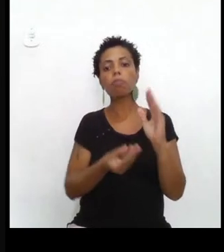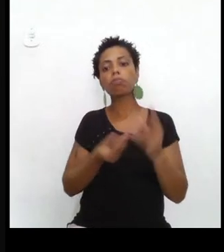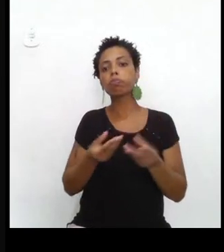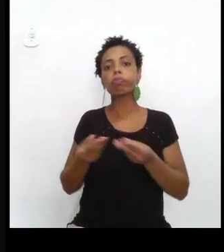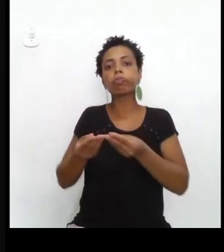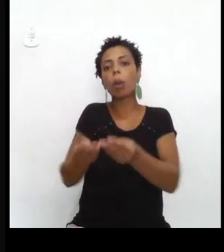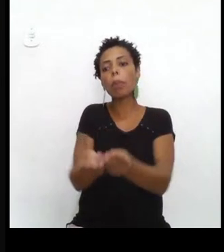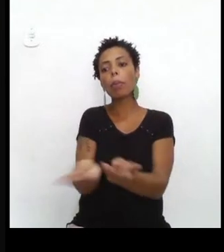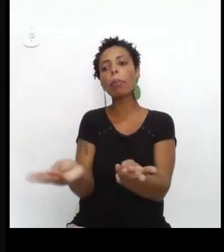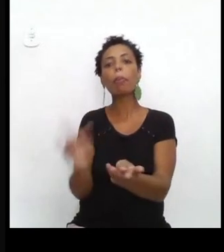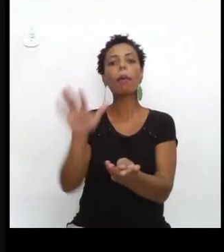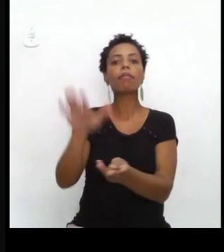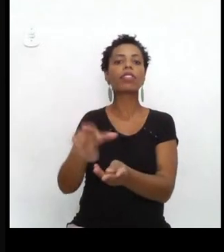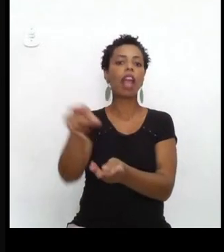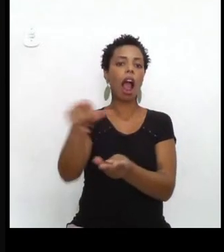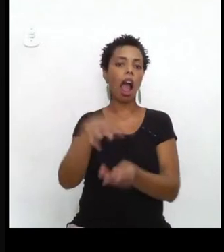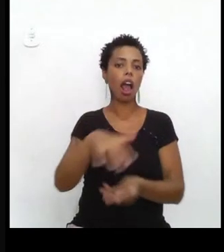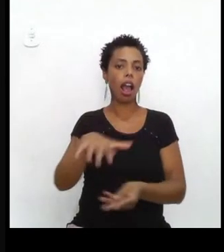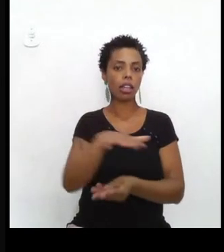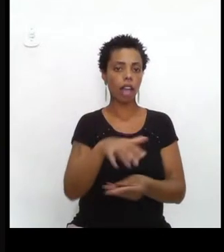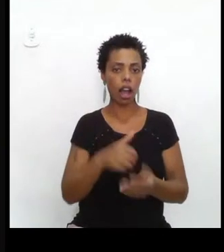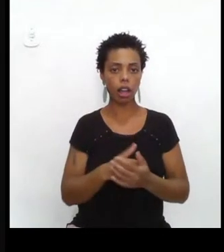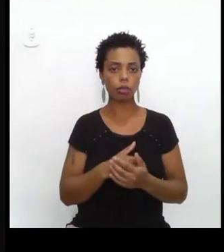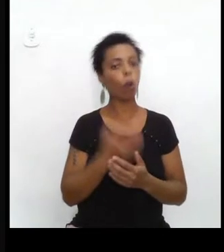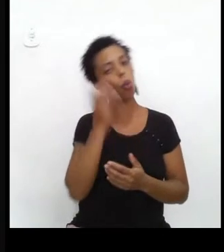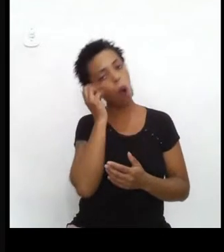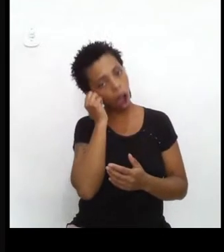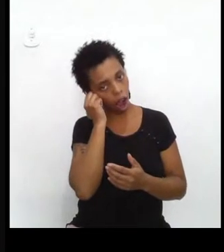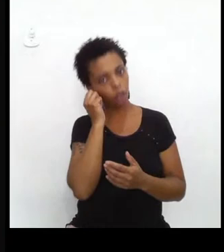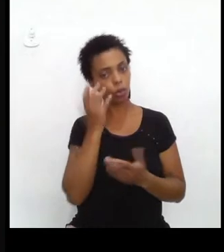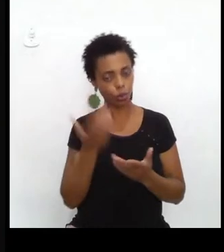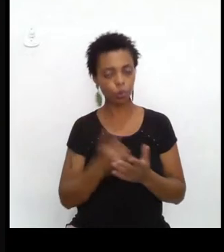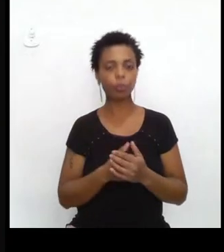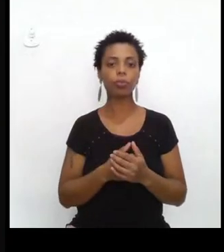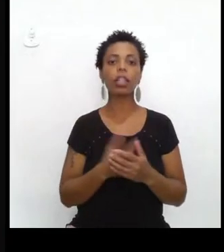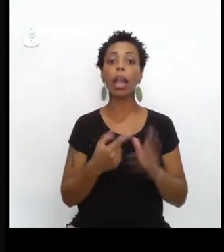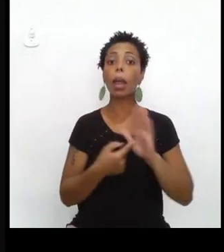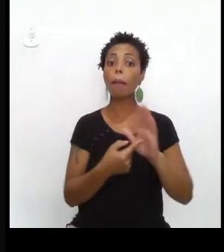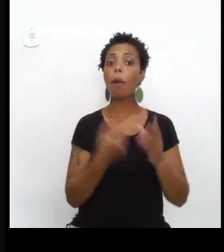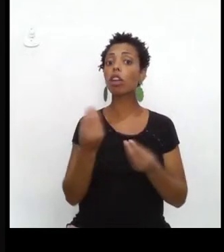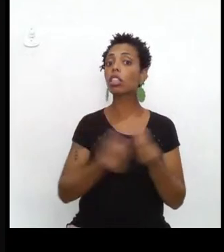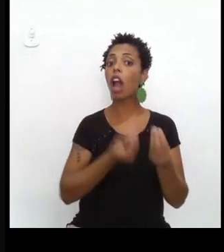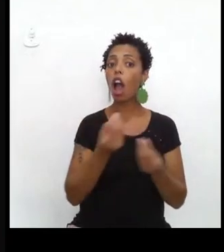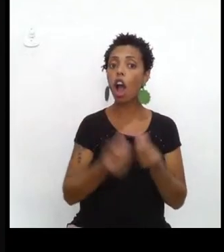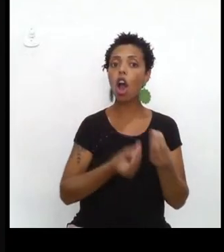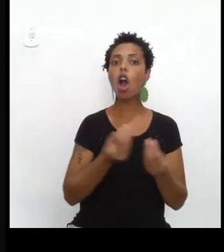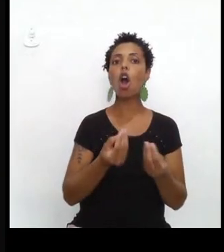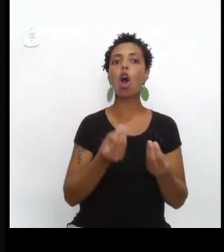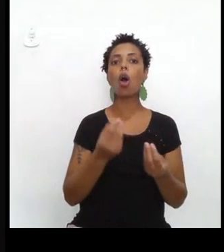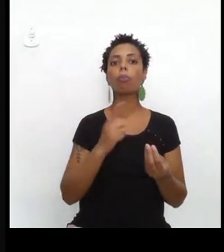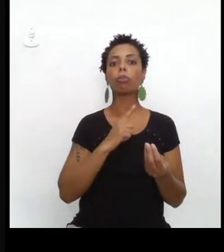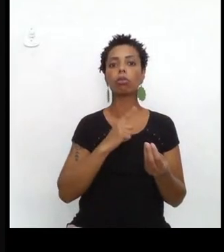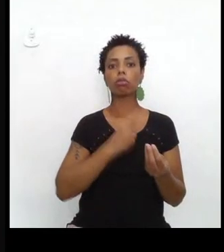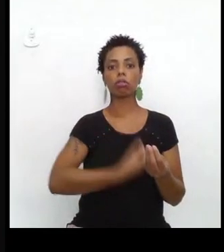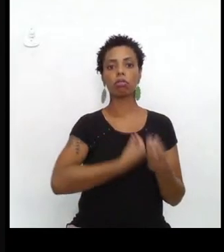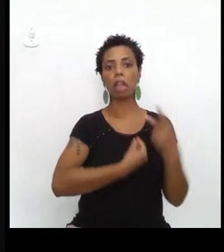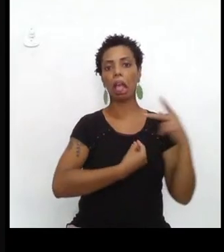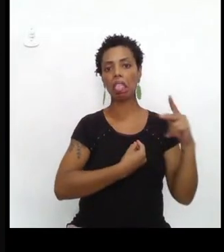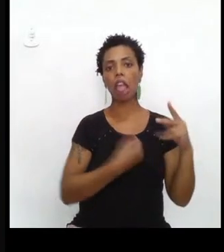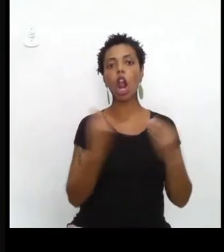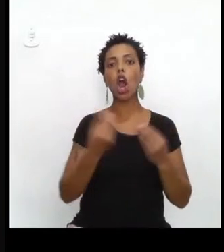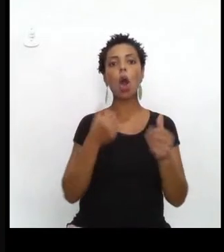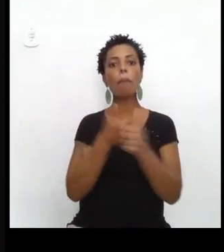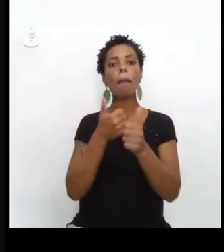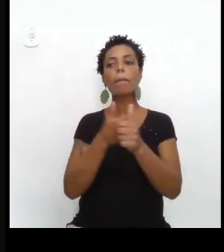kleinman at University rankings n cycles on the camera on your name Jurassic